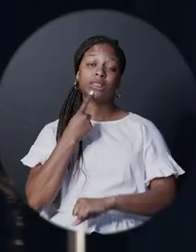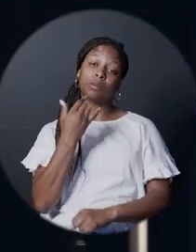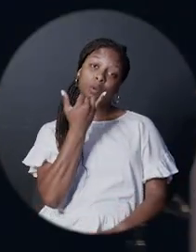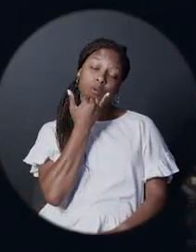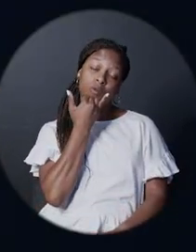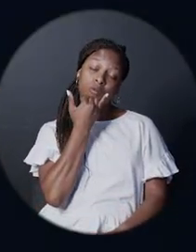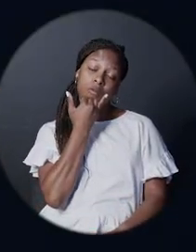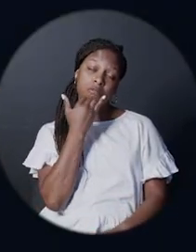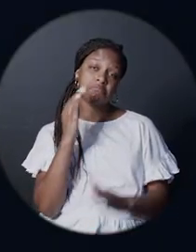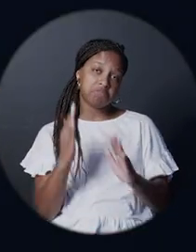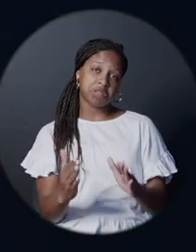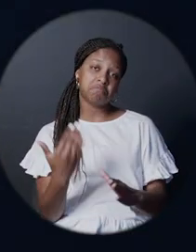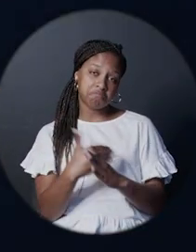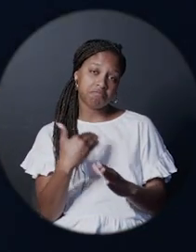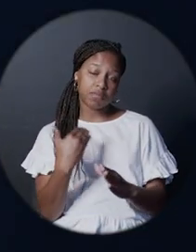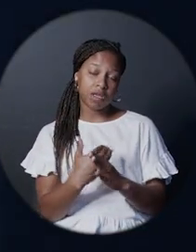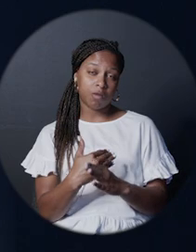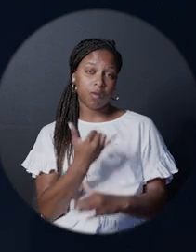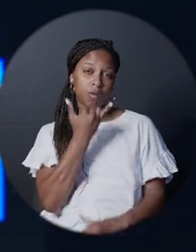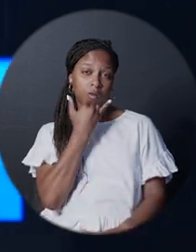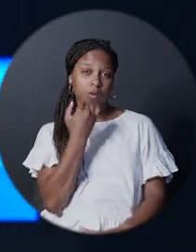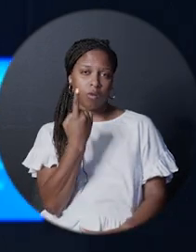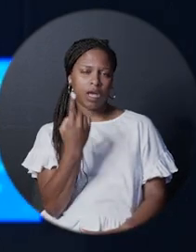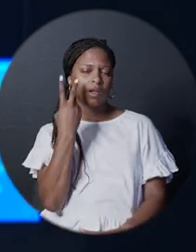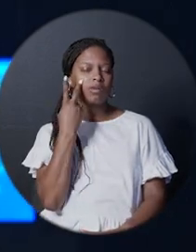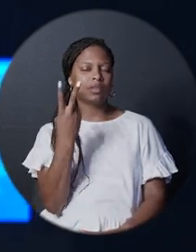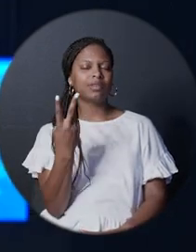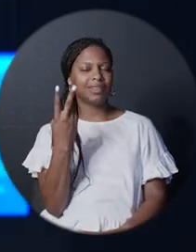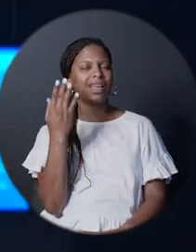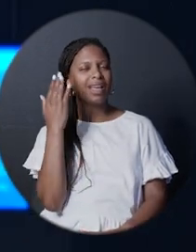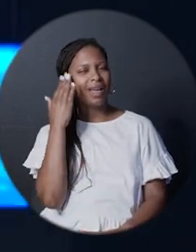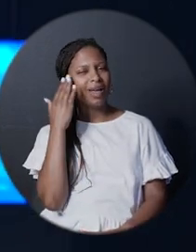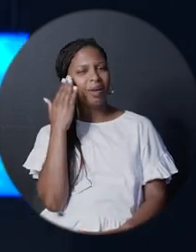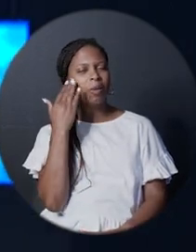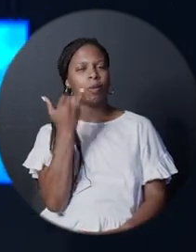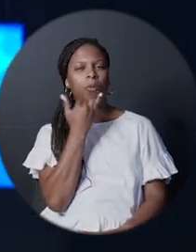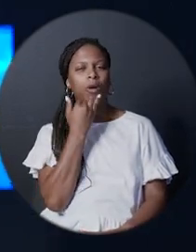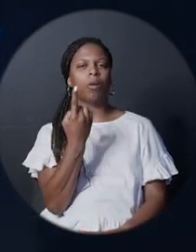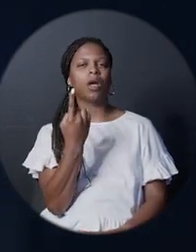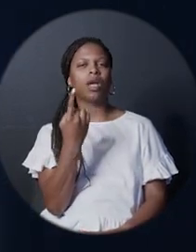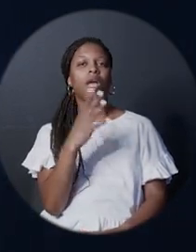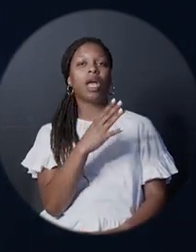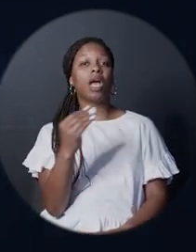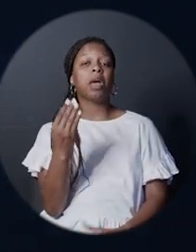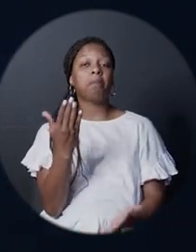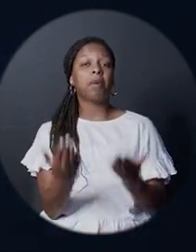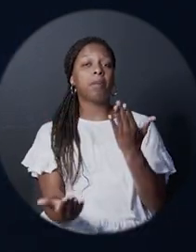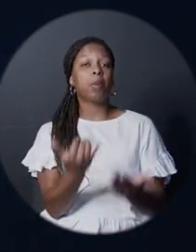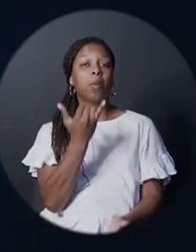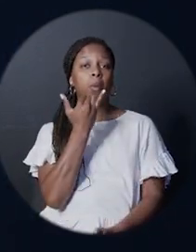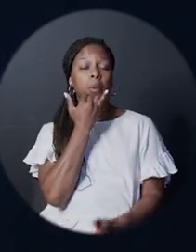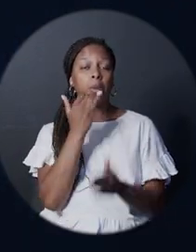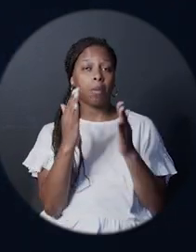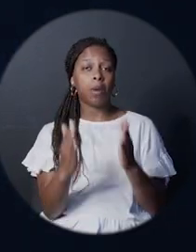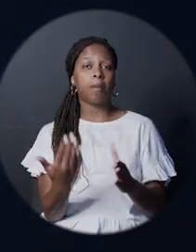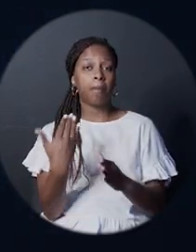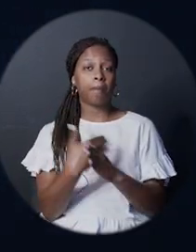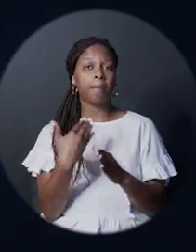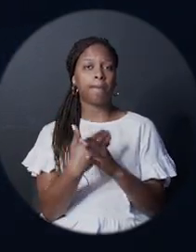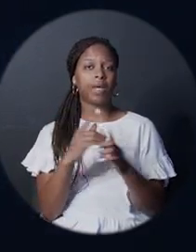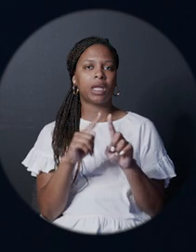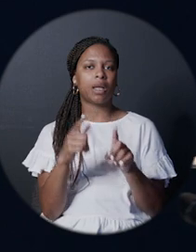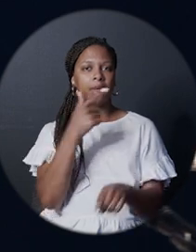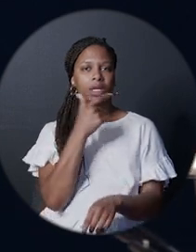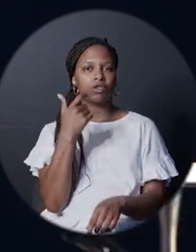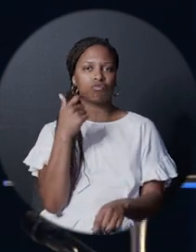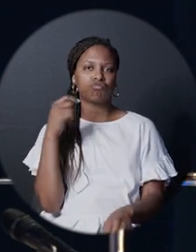Defensive. She said, I'm the wrong one to mess with. I'm the wrong one to mess with. I know y'all seen it. Come on. I'm the wrong one to mess with. And you might be the wrong